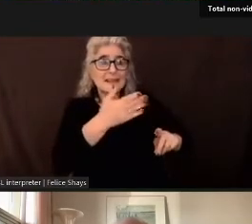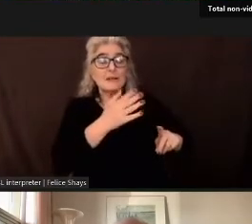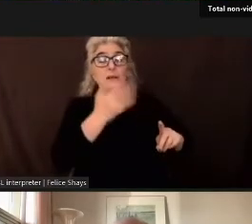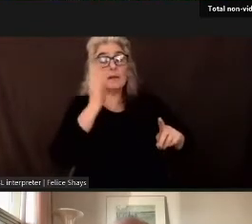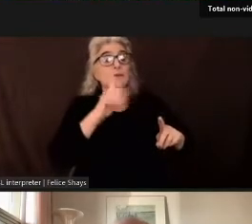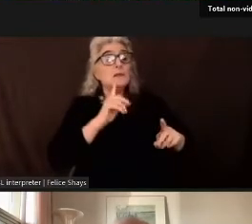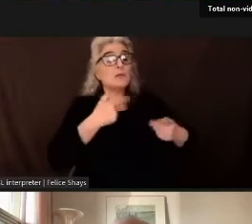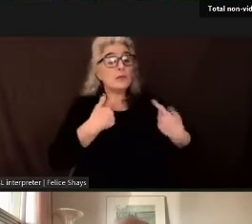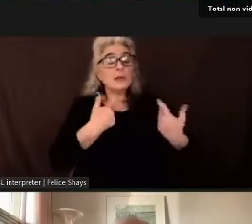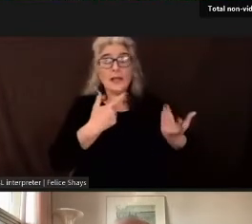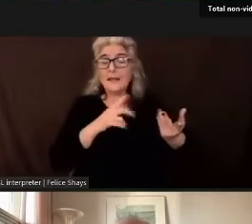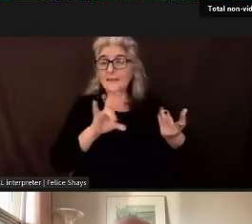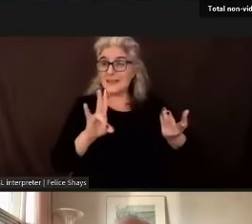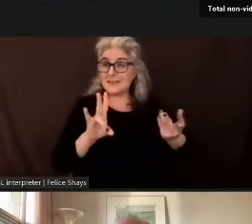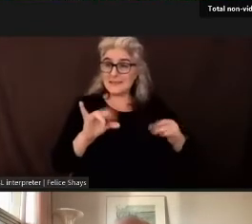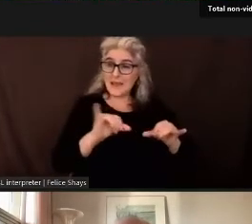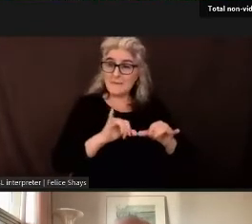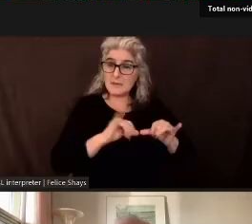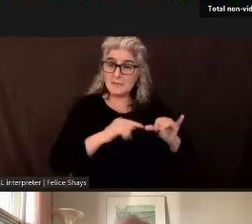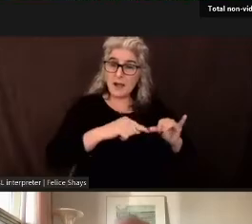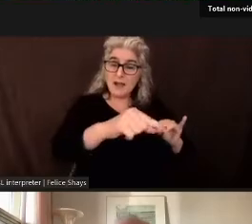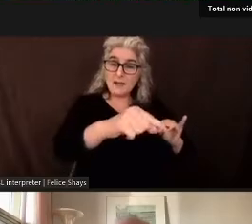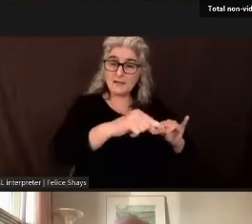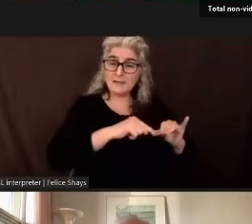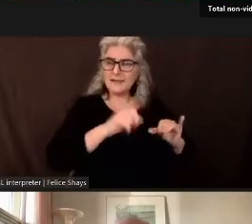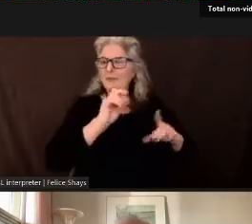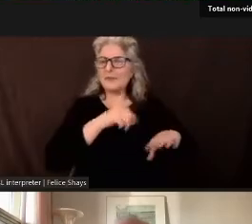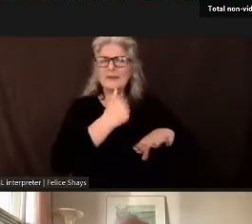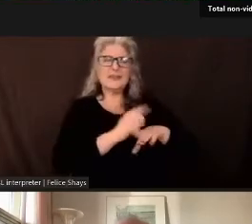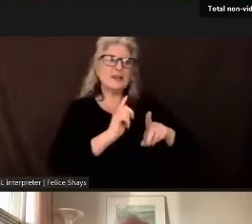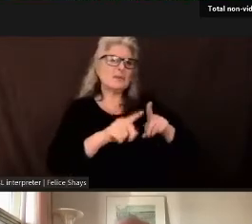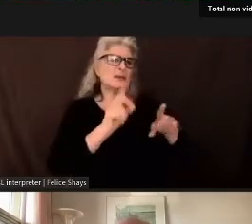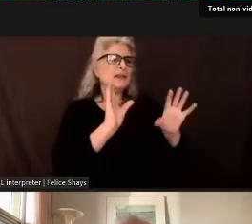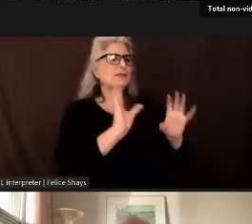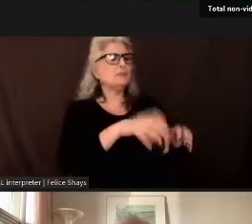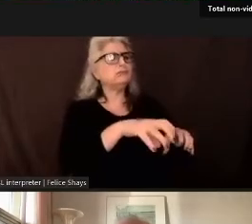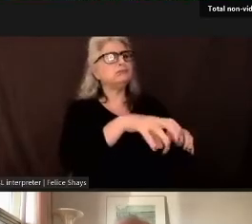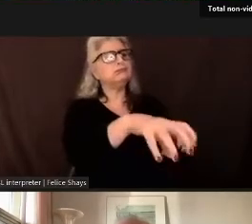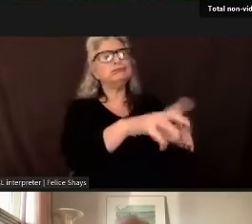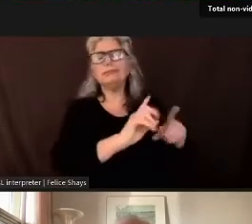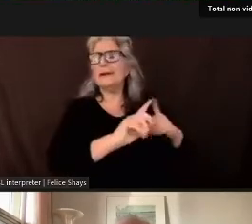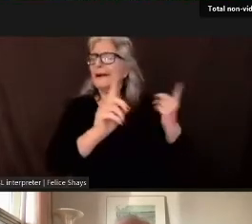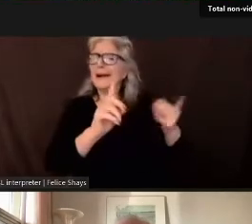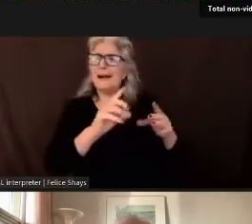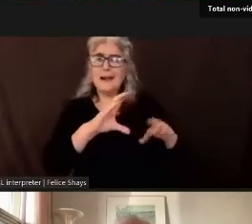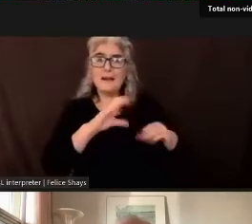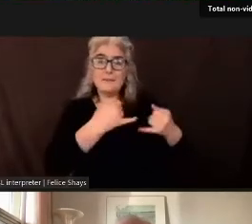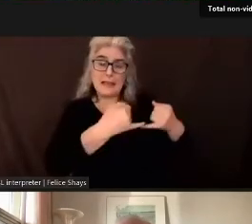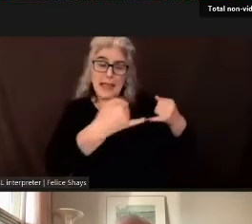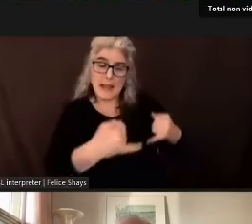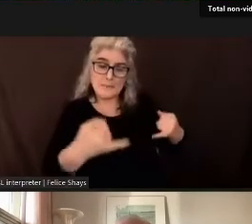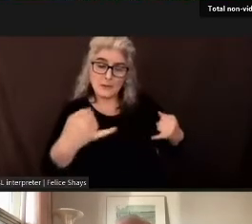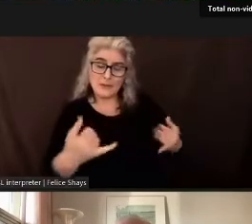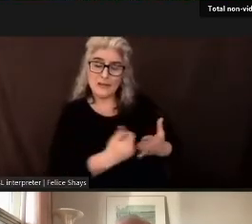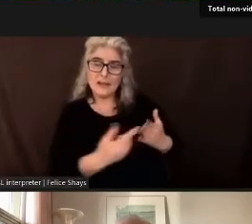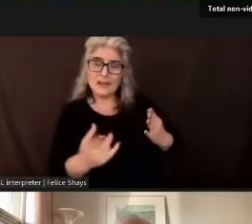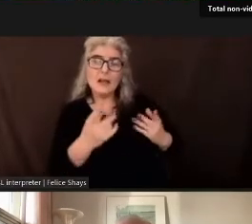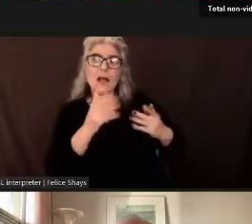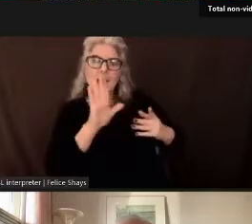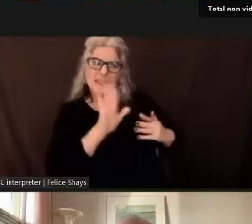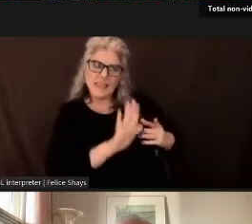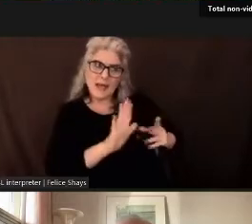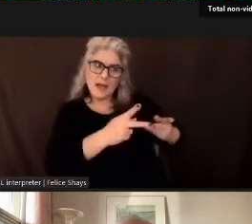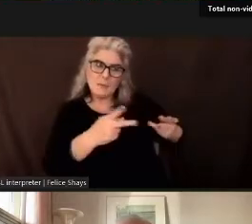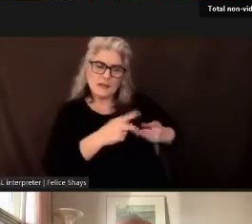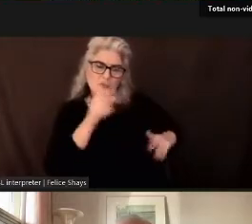have several pods and cables, and they are all under construction. But it is our hope that when we are able